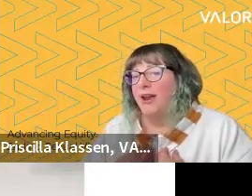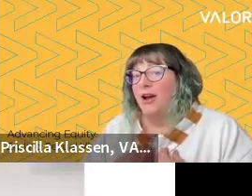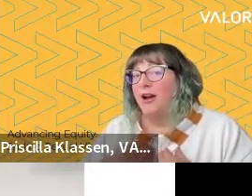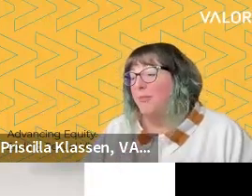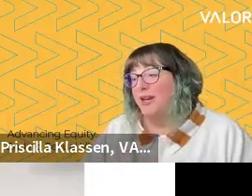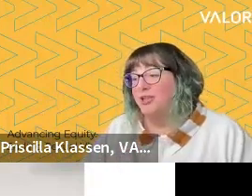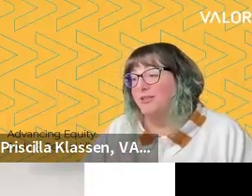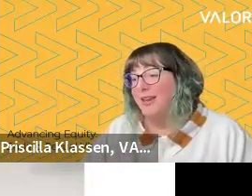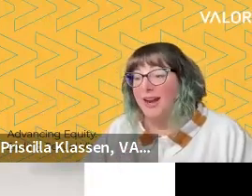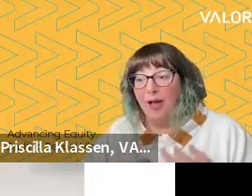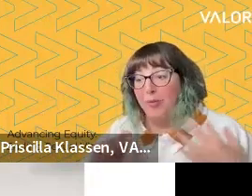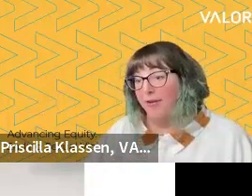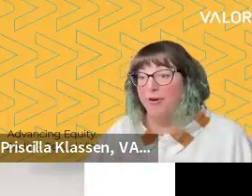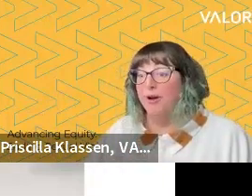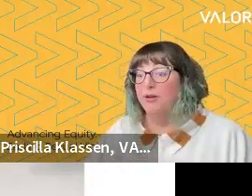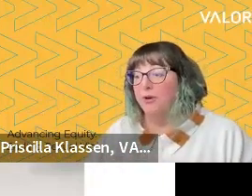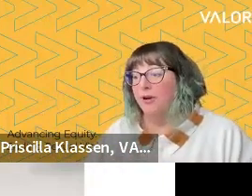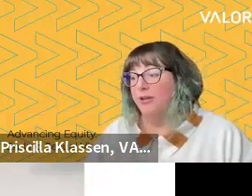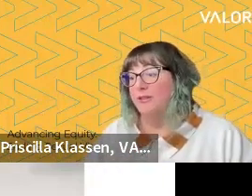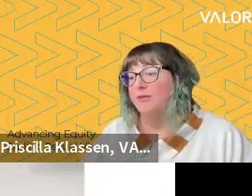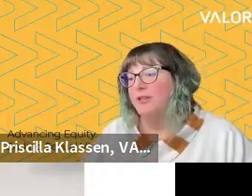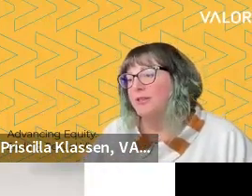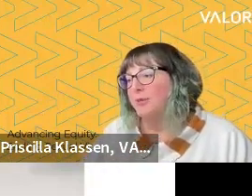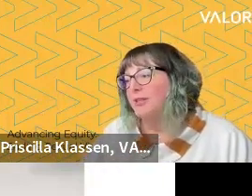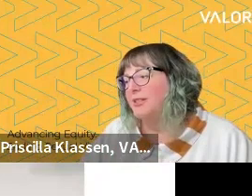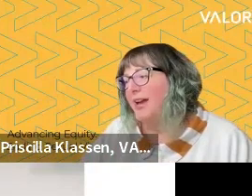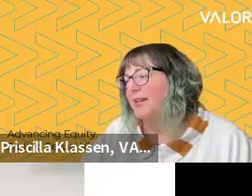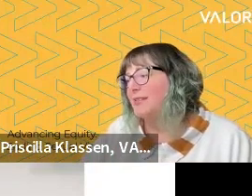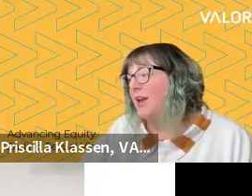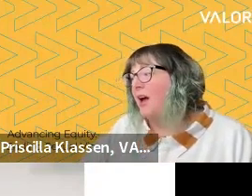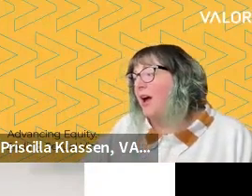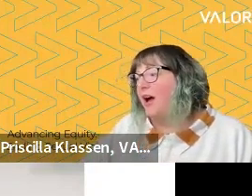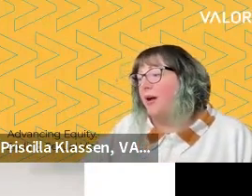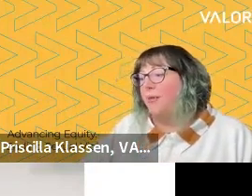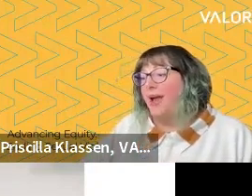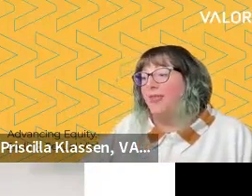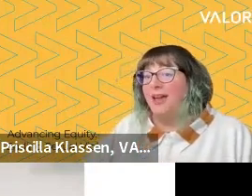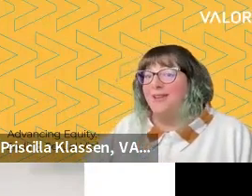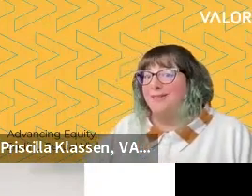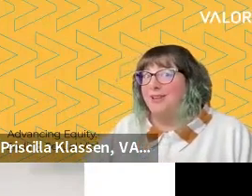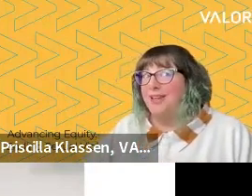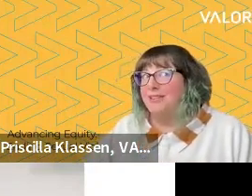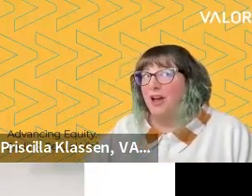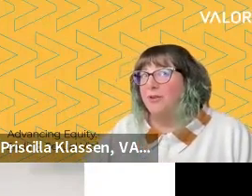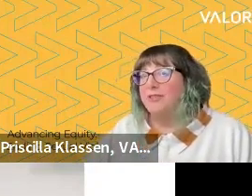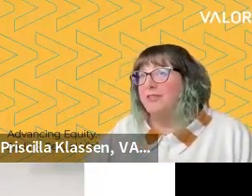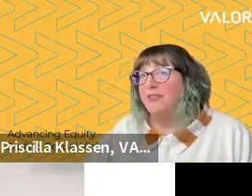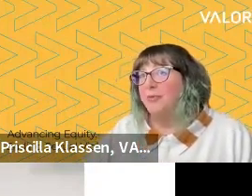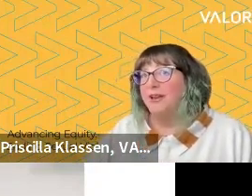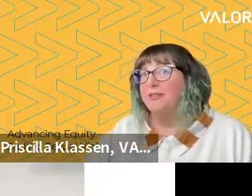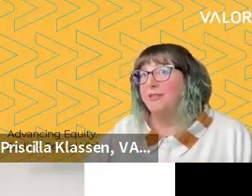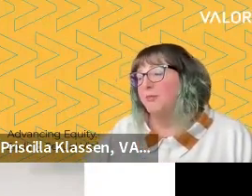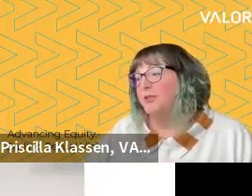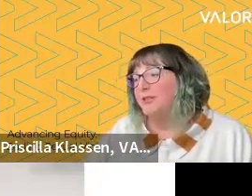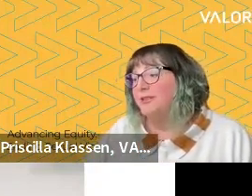know that accommodations can help everyone, regardless of their disability status, and that it's not always a